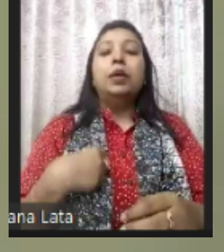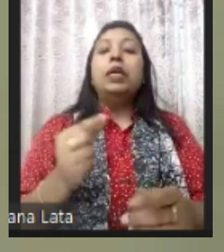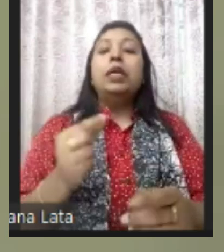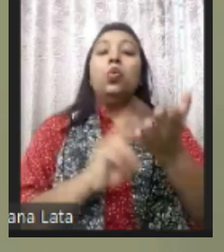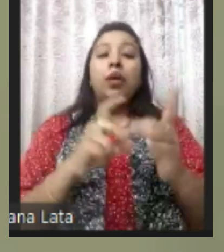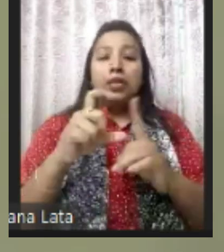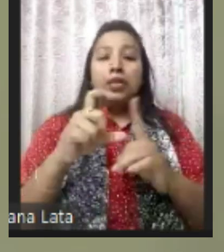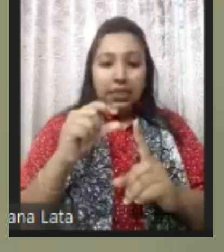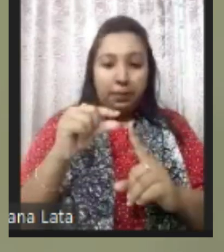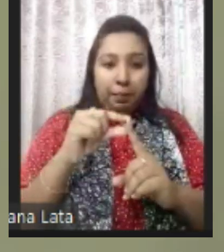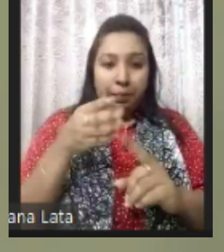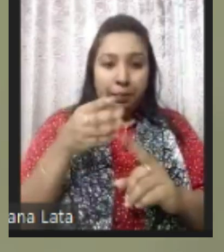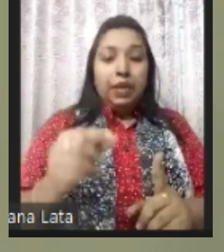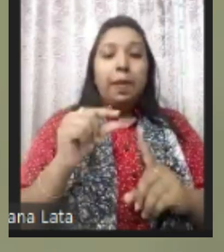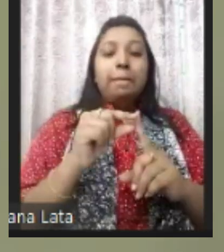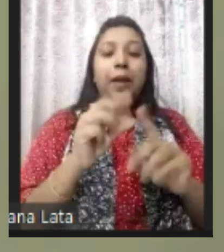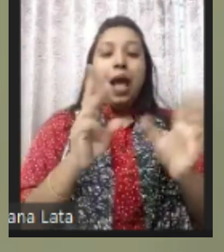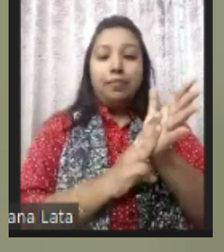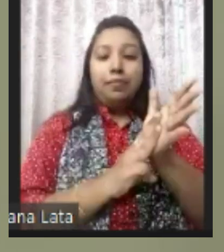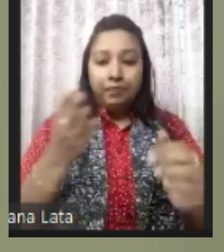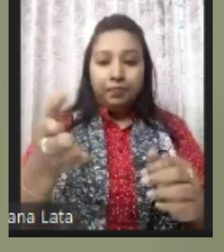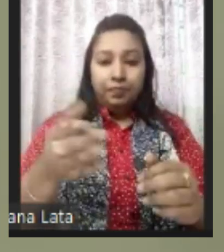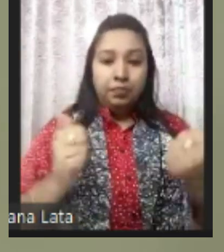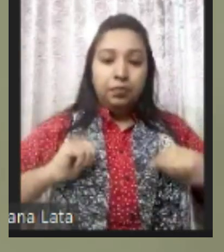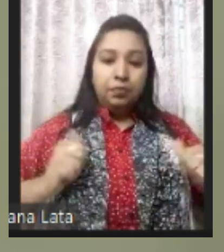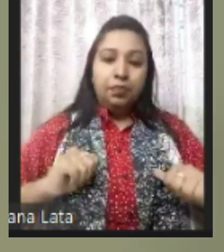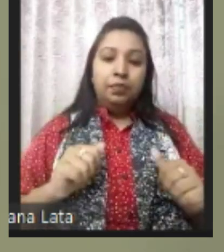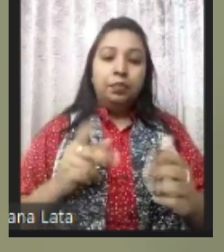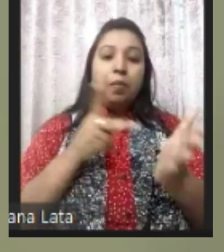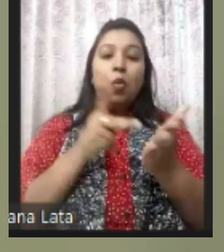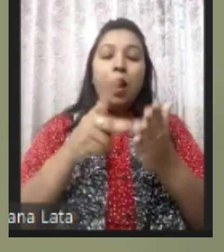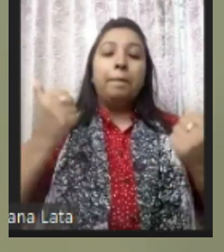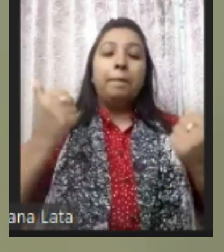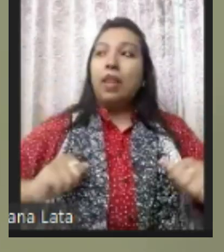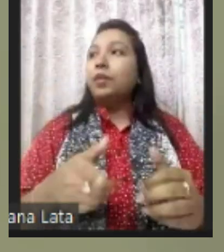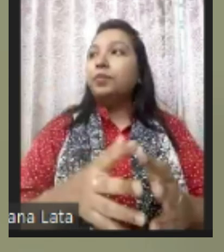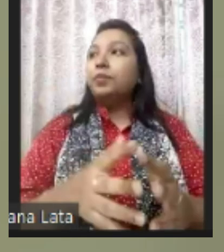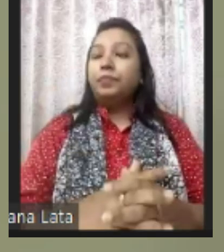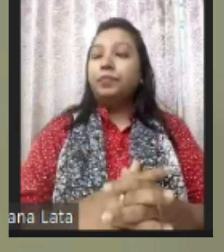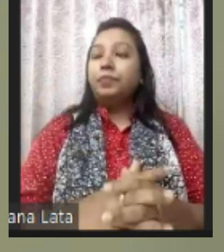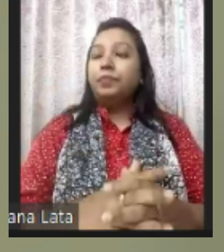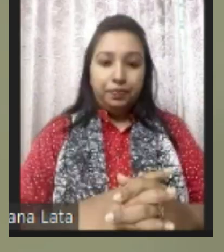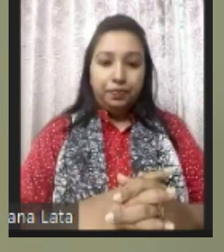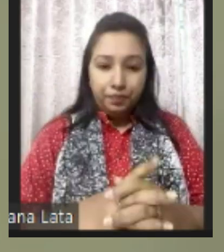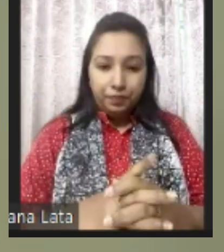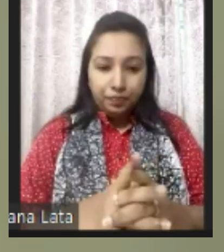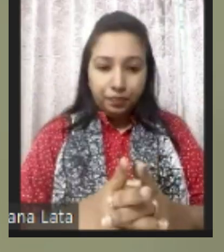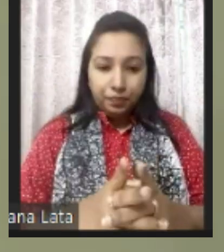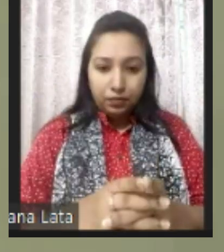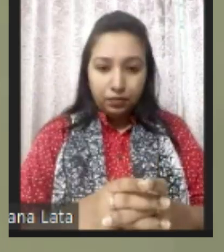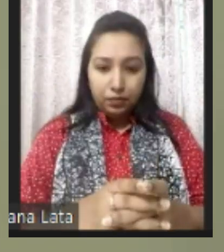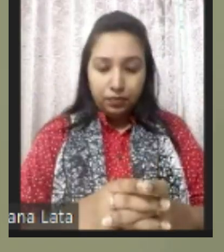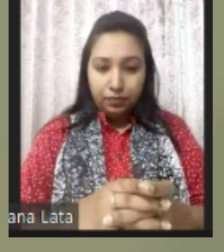UN, such as the SDGs, UN CRPD, and several others, Marrakesh Treaty perhaps. Would